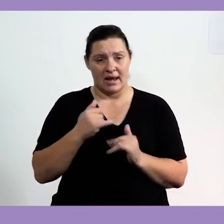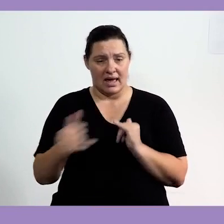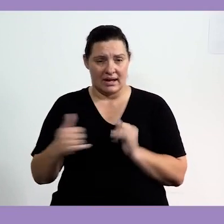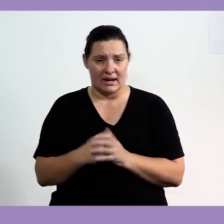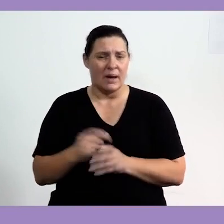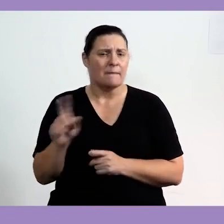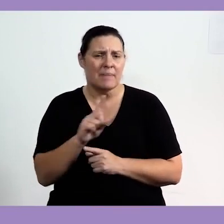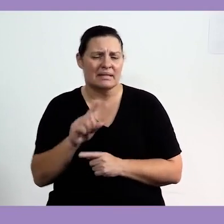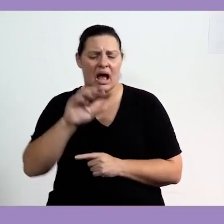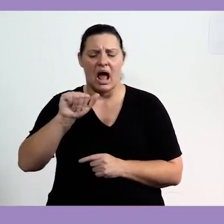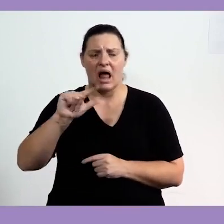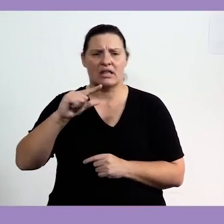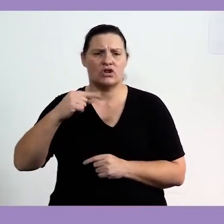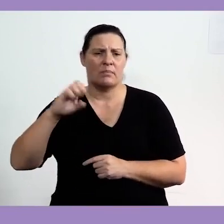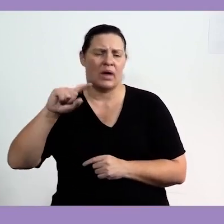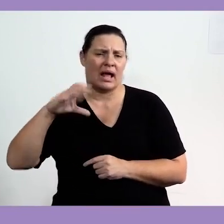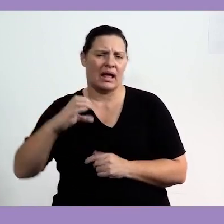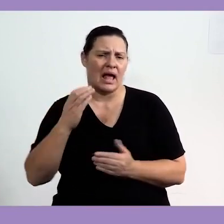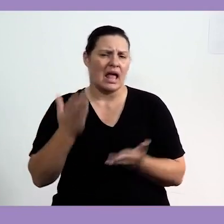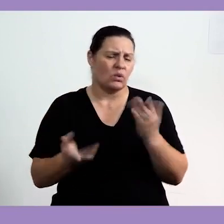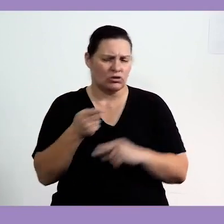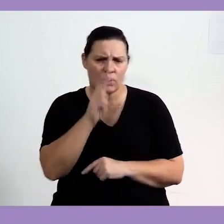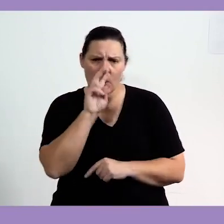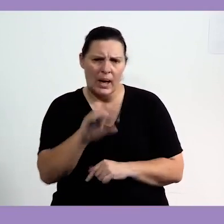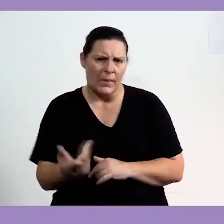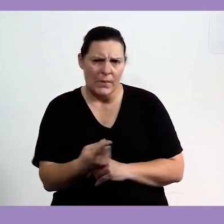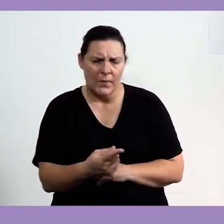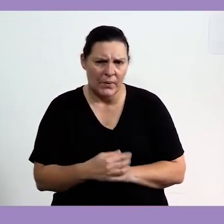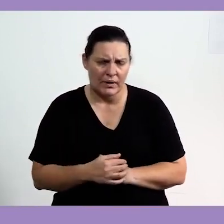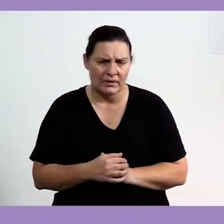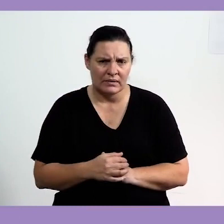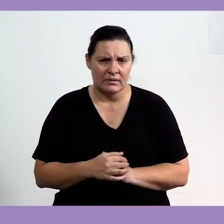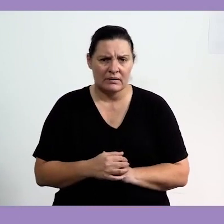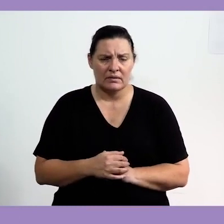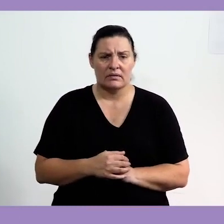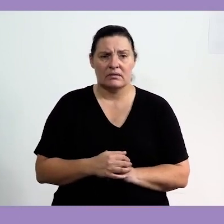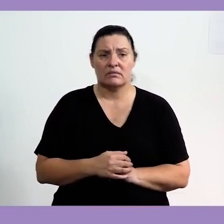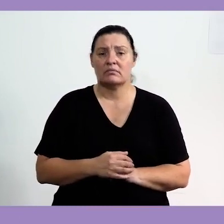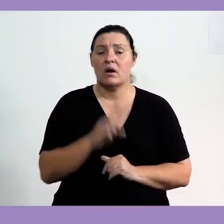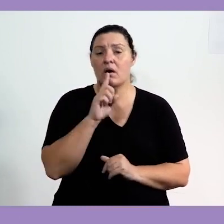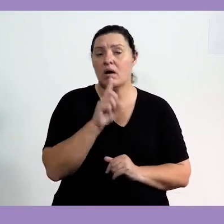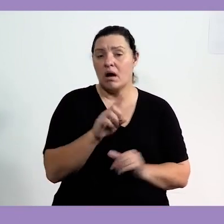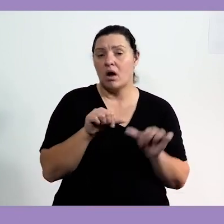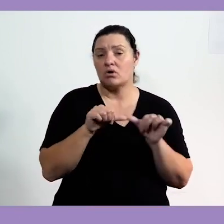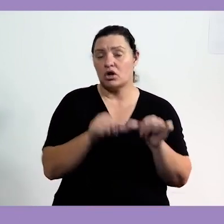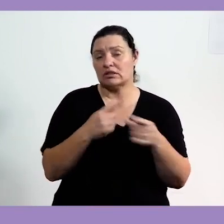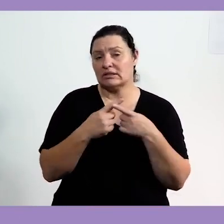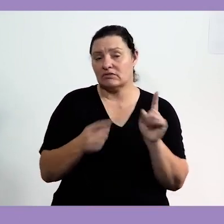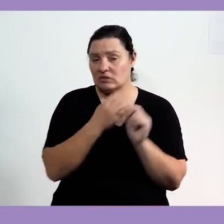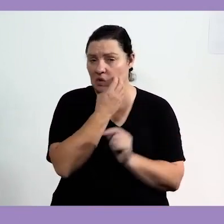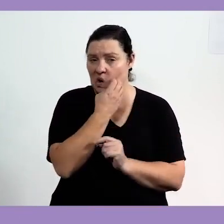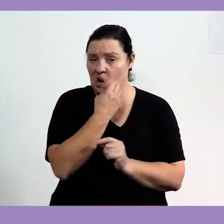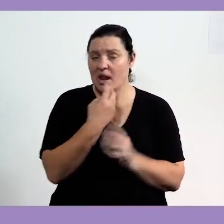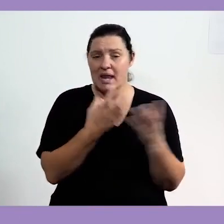going to be 19 lines. But what is the algebraic equation going to look like? What is the